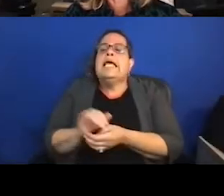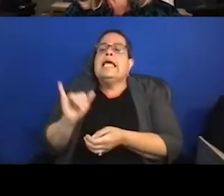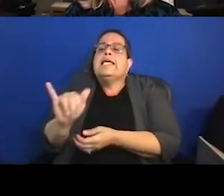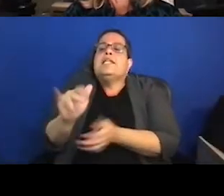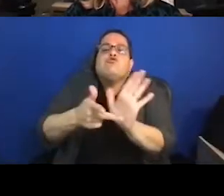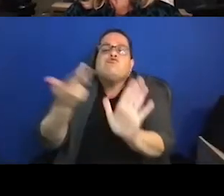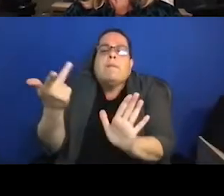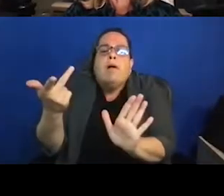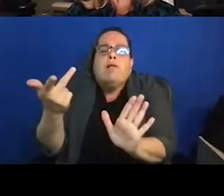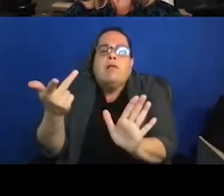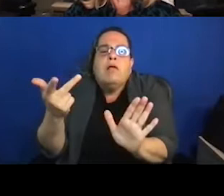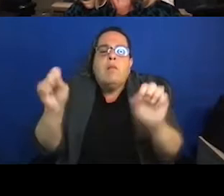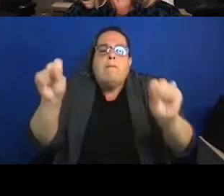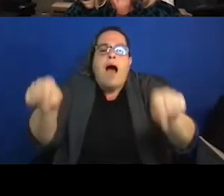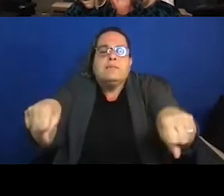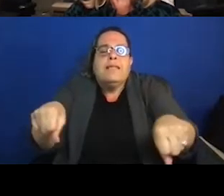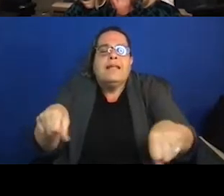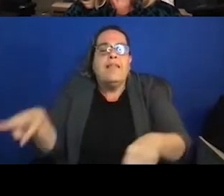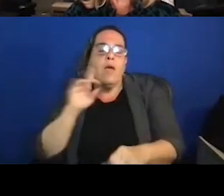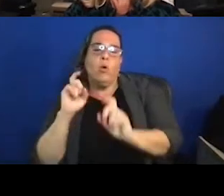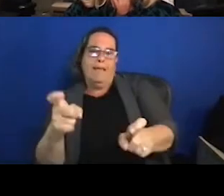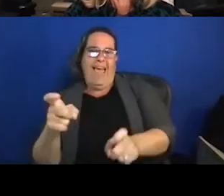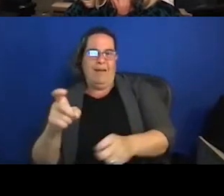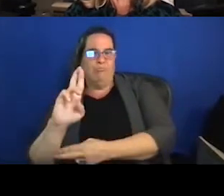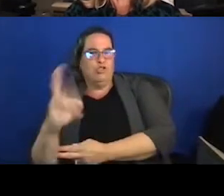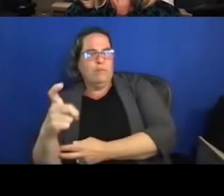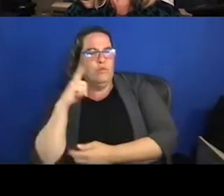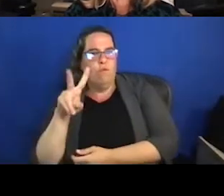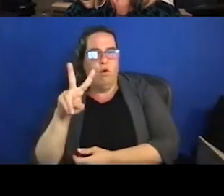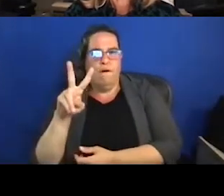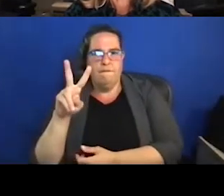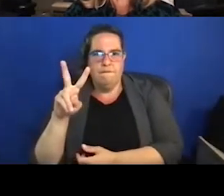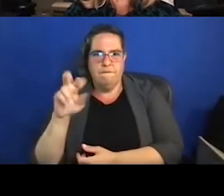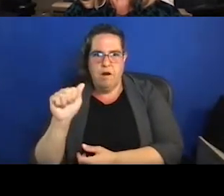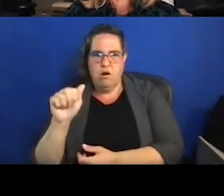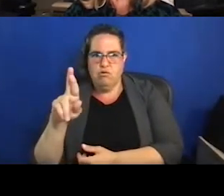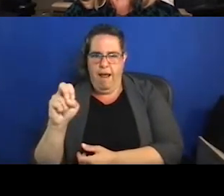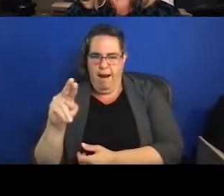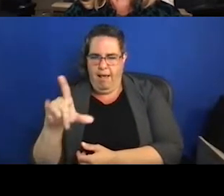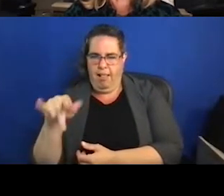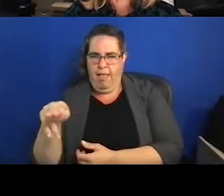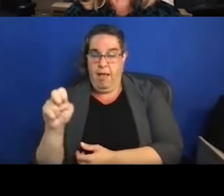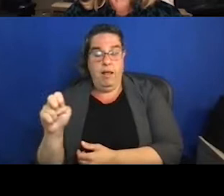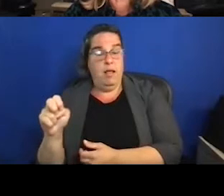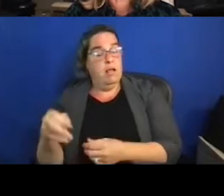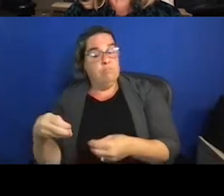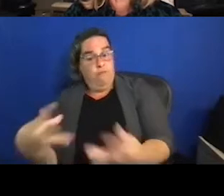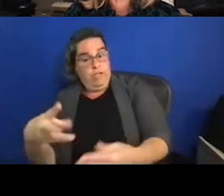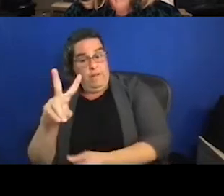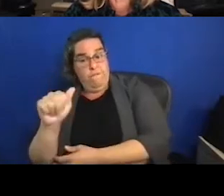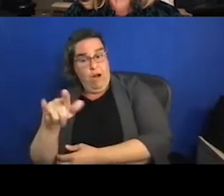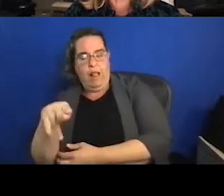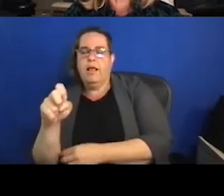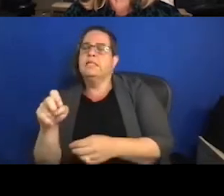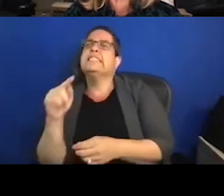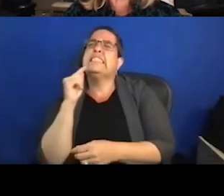health worker increased the odds of getting any cessation medication, so by 85%, and it tripled